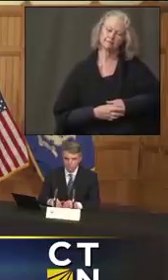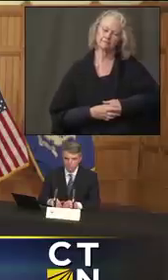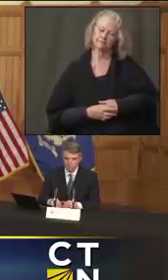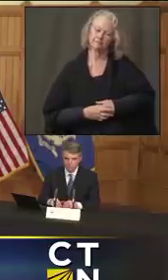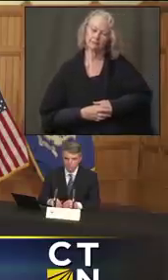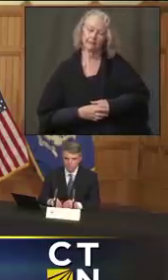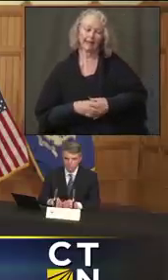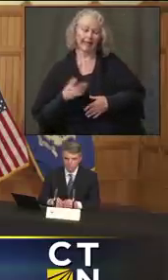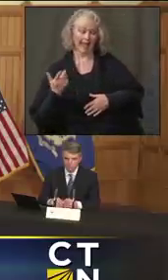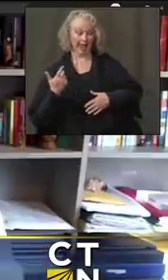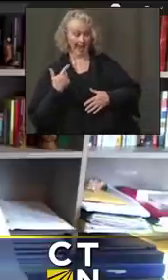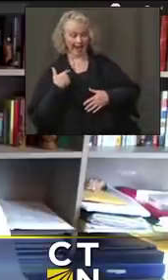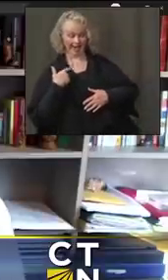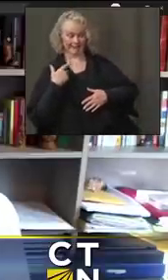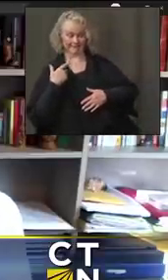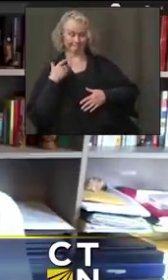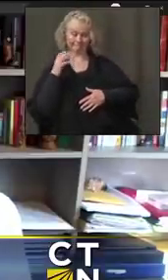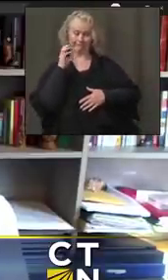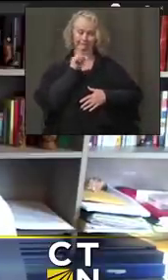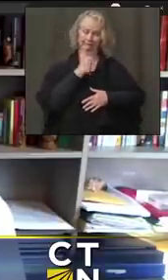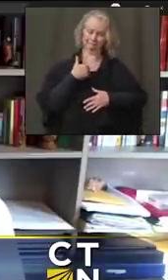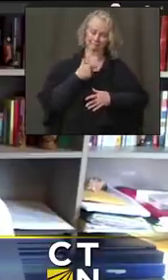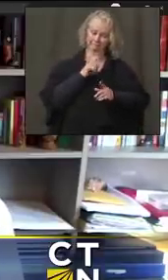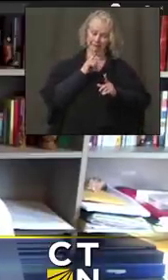So I guess I'll answer that question.